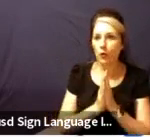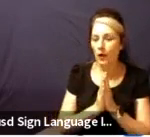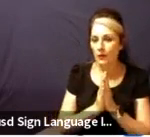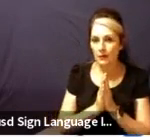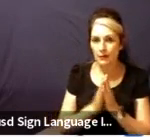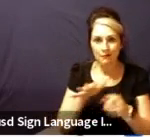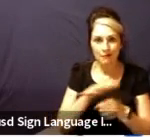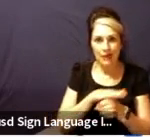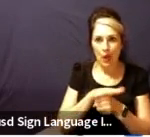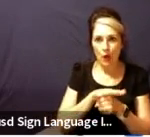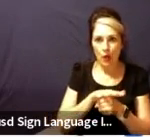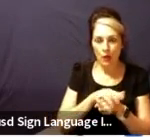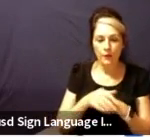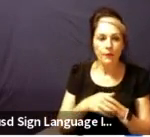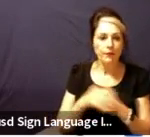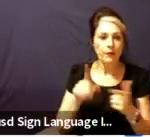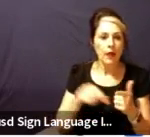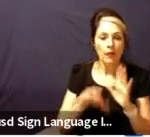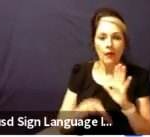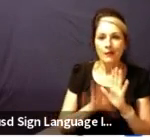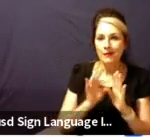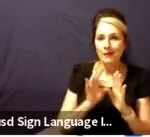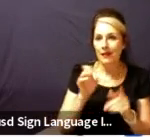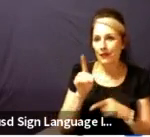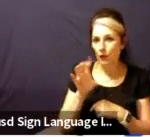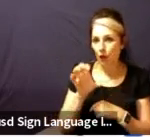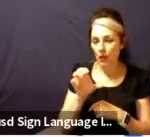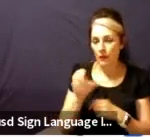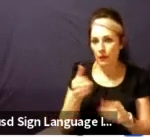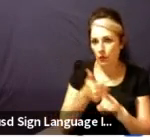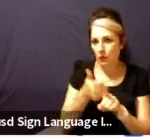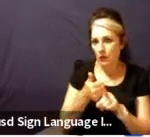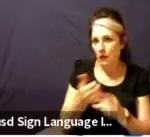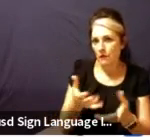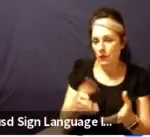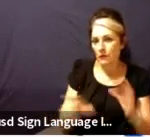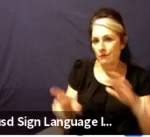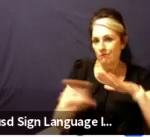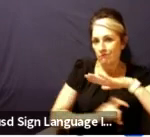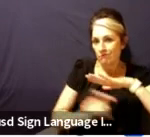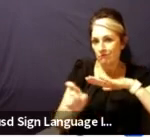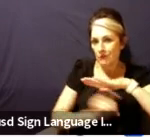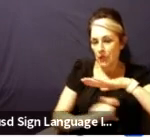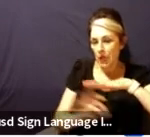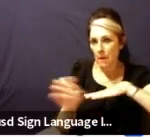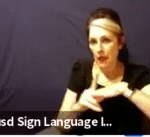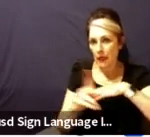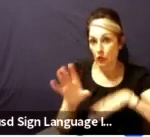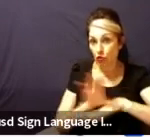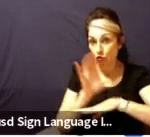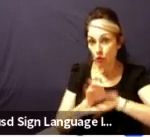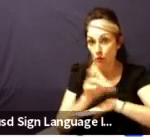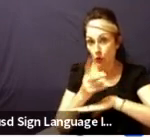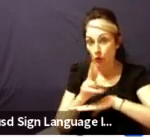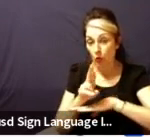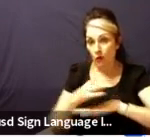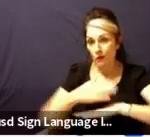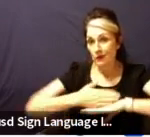area and selecting the document that you have scanned back into your computer or